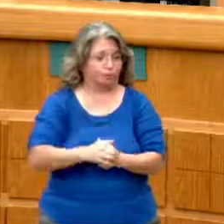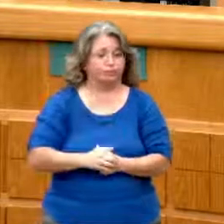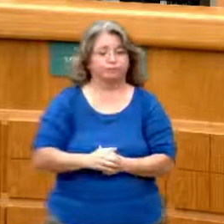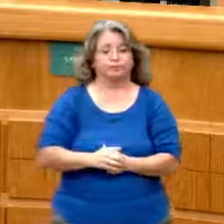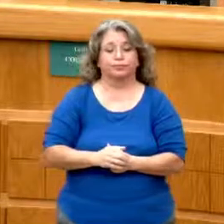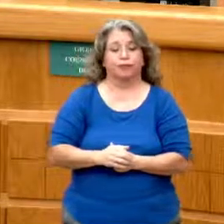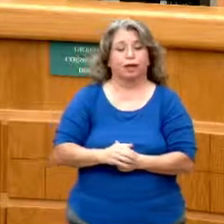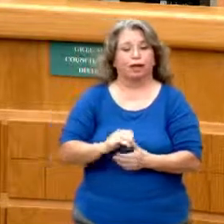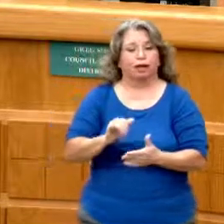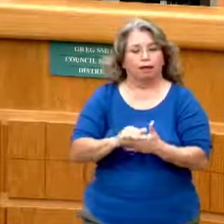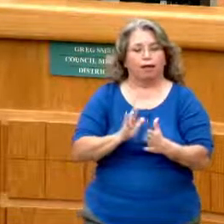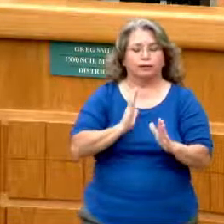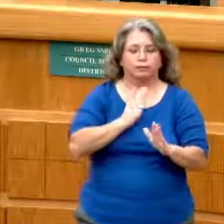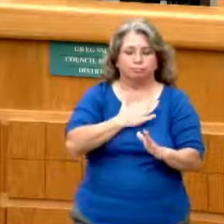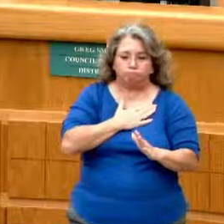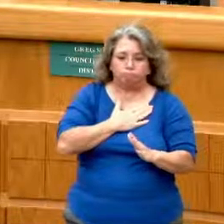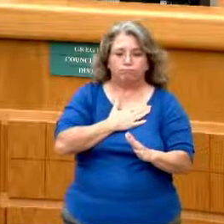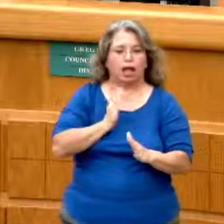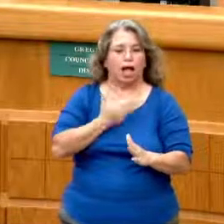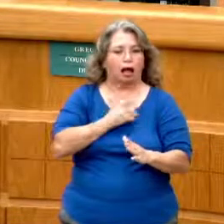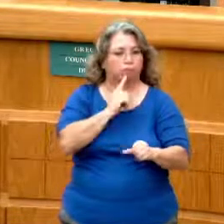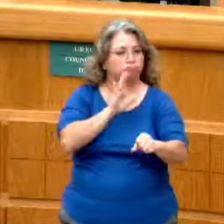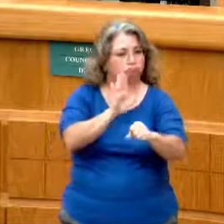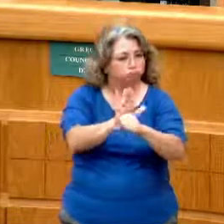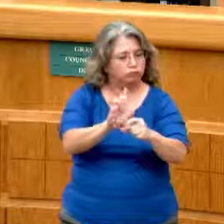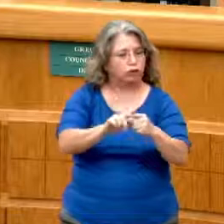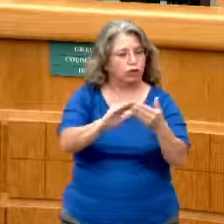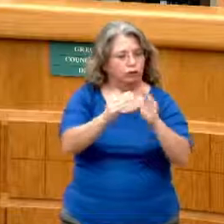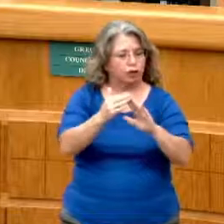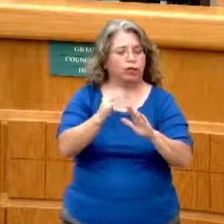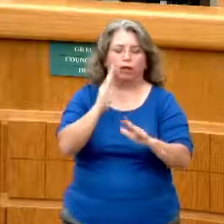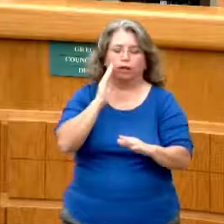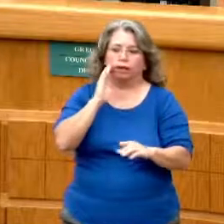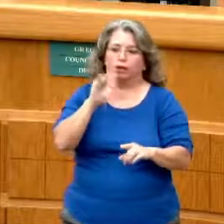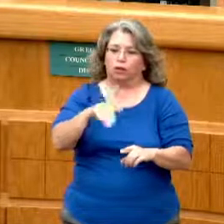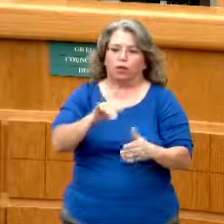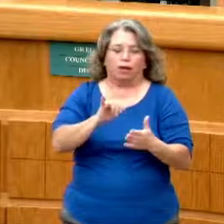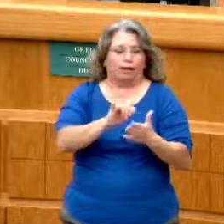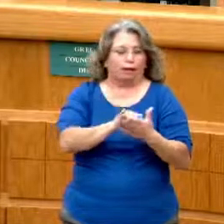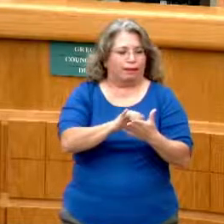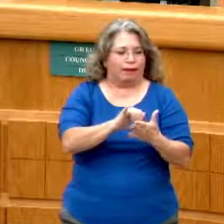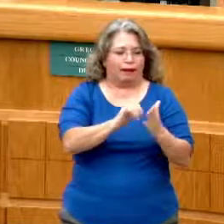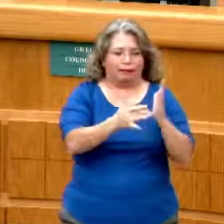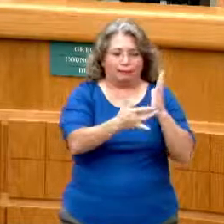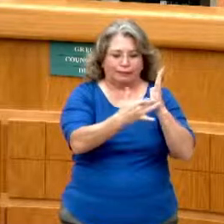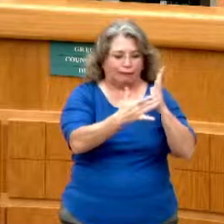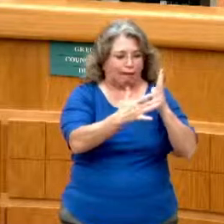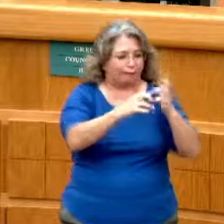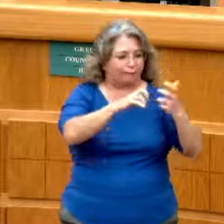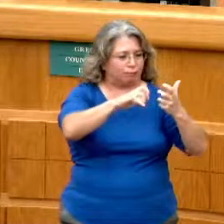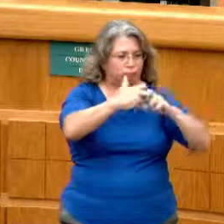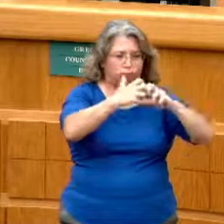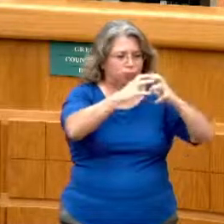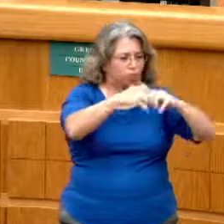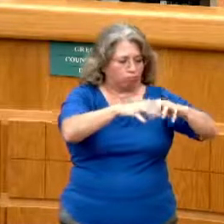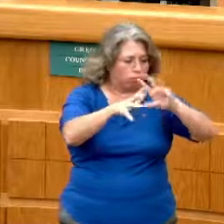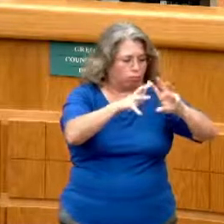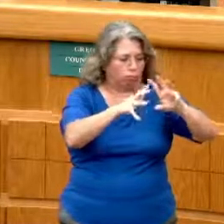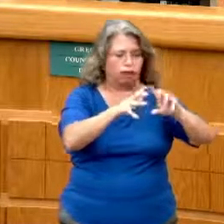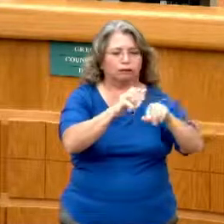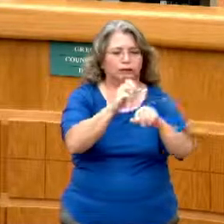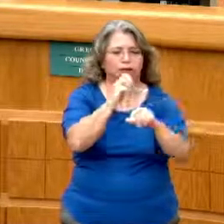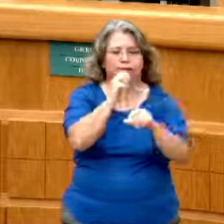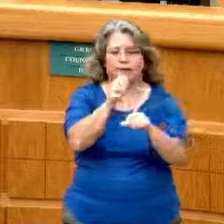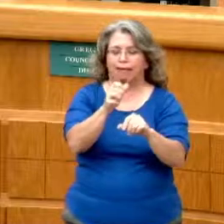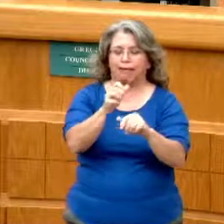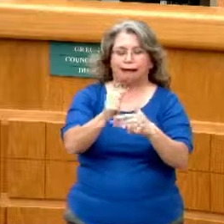our commitment to the community. We know that software glitch didn't do anybody any favors yesterday, but we're trying to make